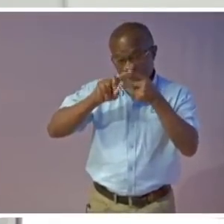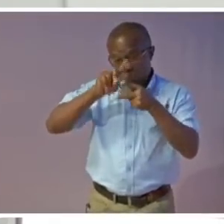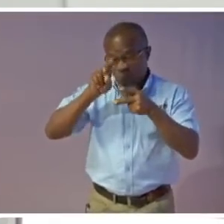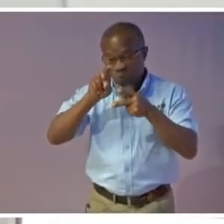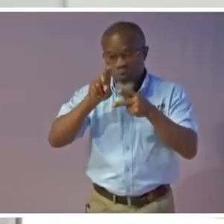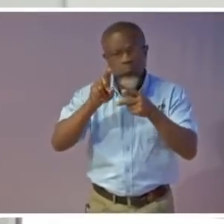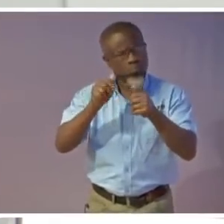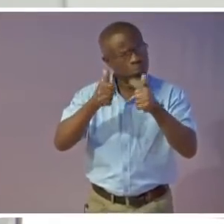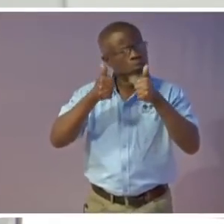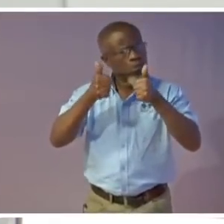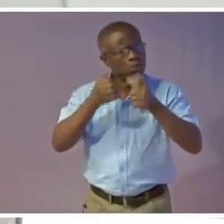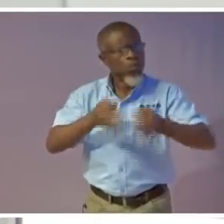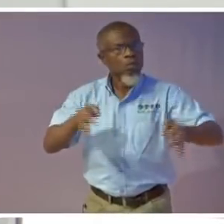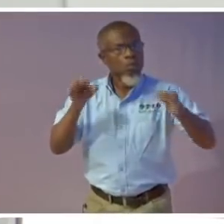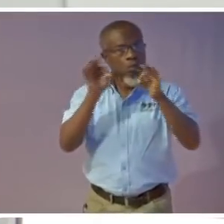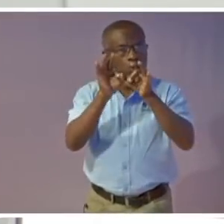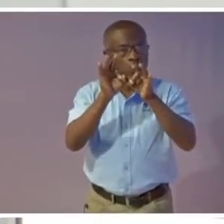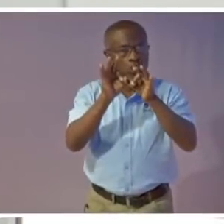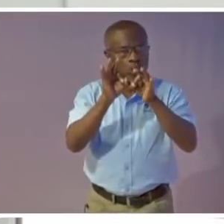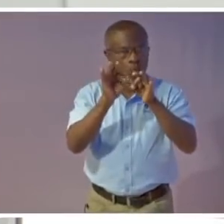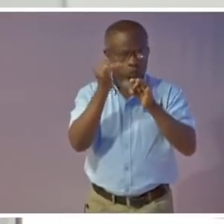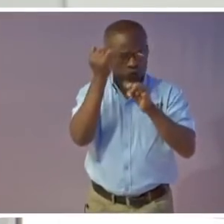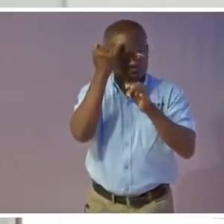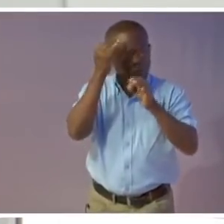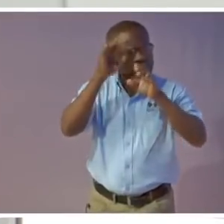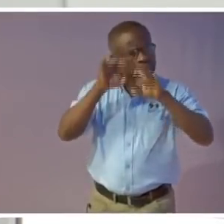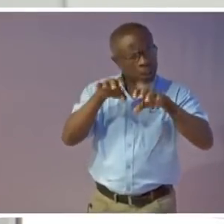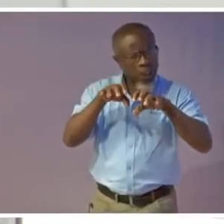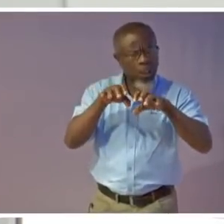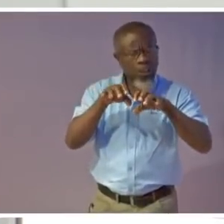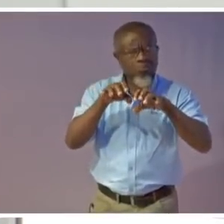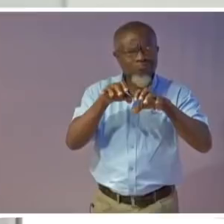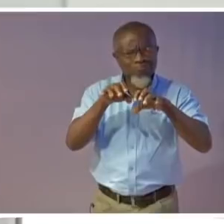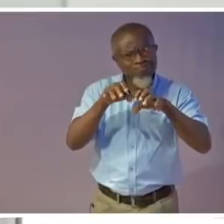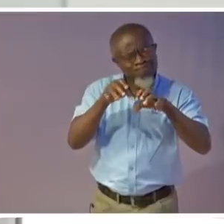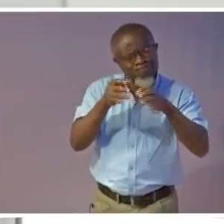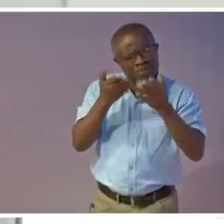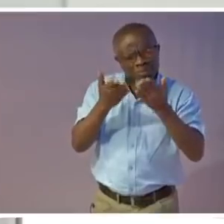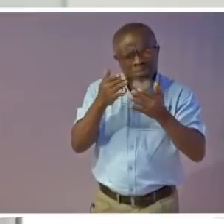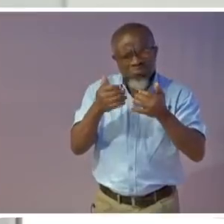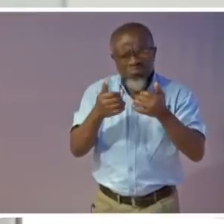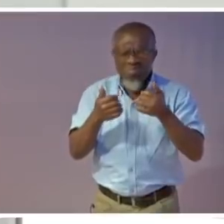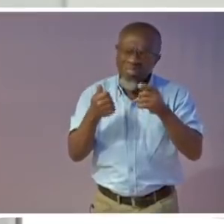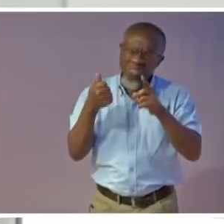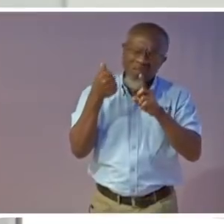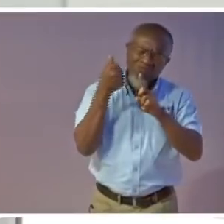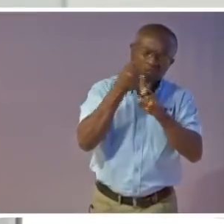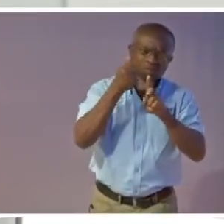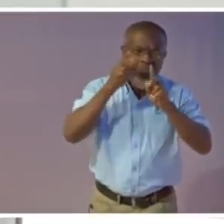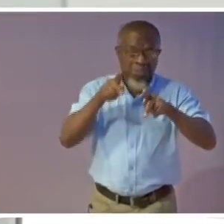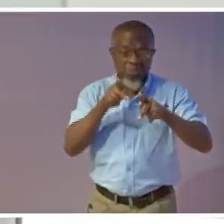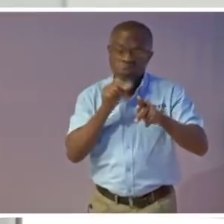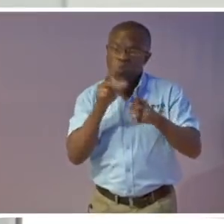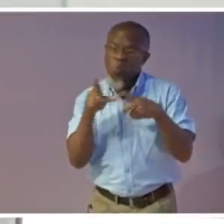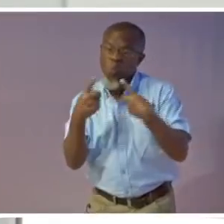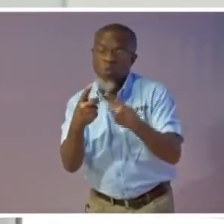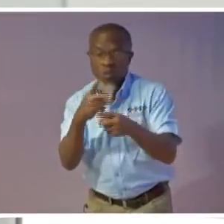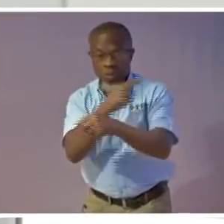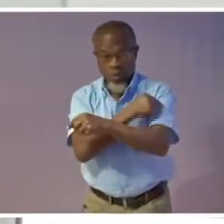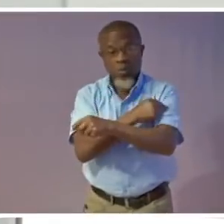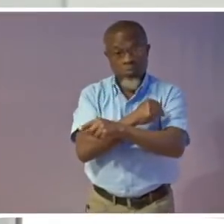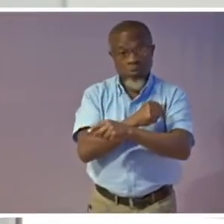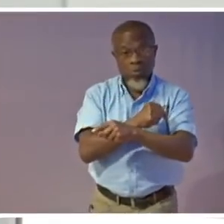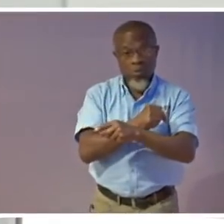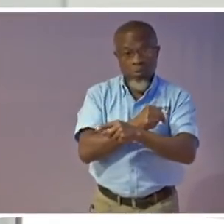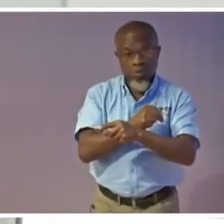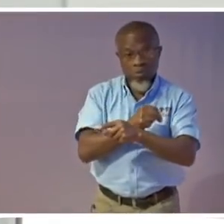we recognize that it may affect the health-seeking behavior of our population. You would have indicated that